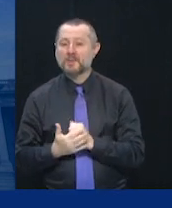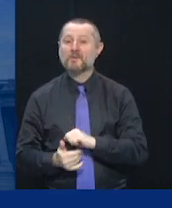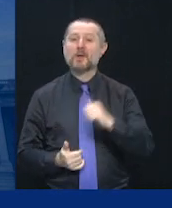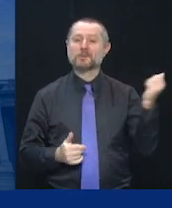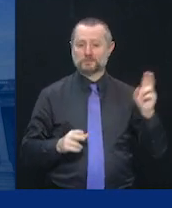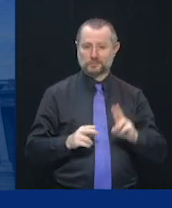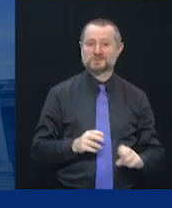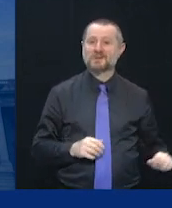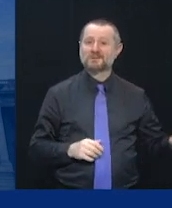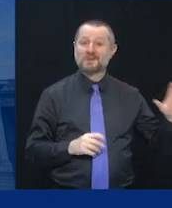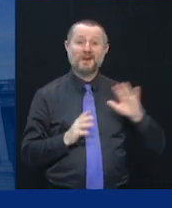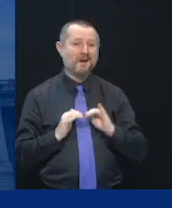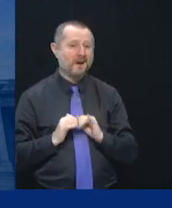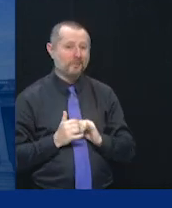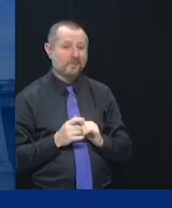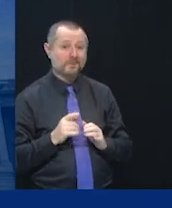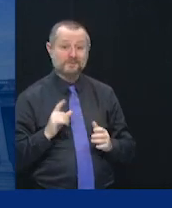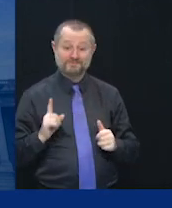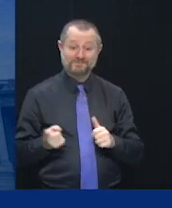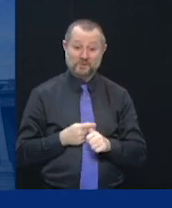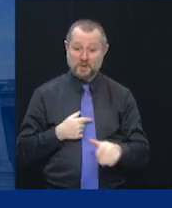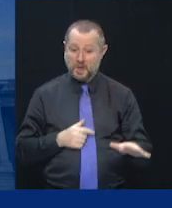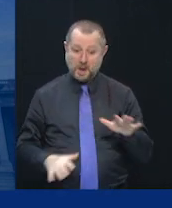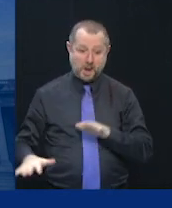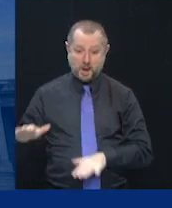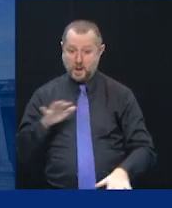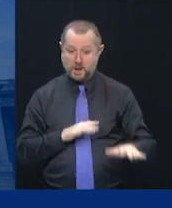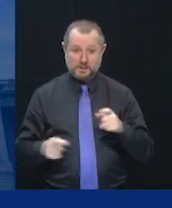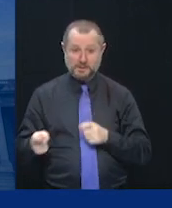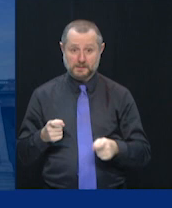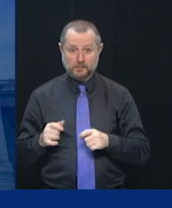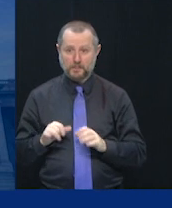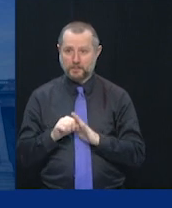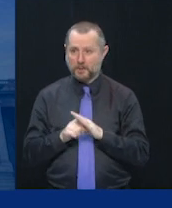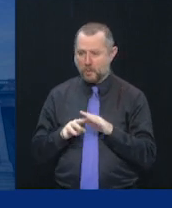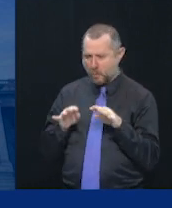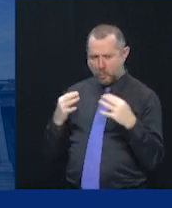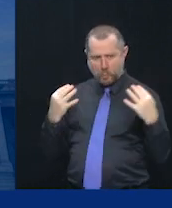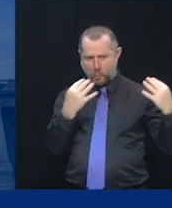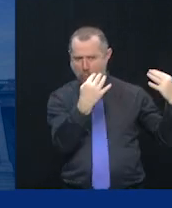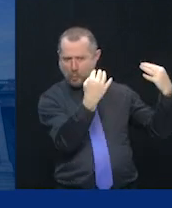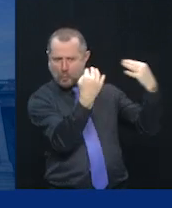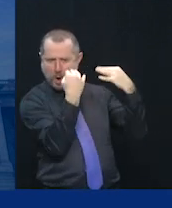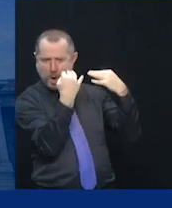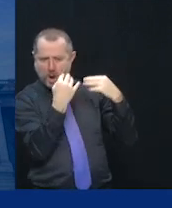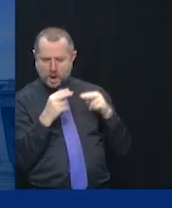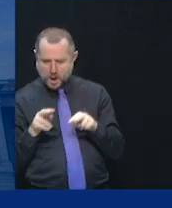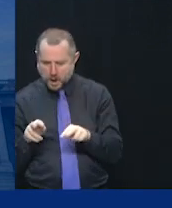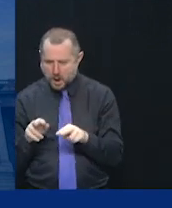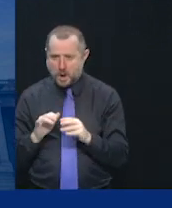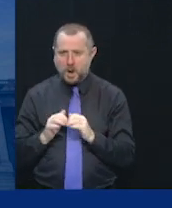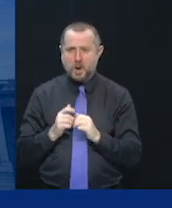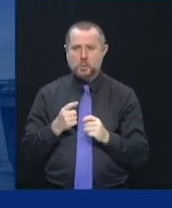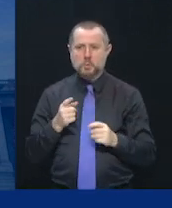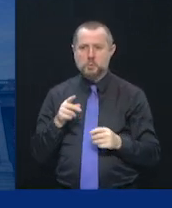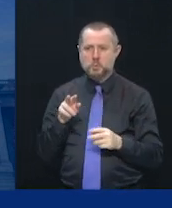anyone else. And they could see what was happening in New York and learn from what was happening in New